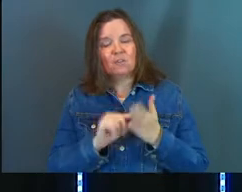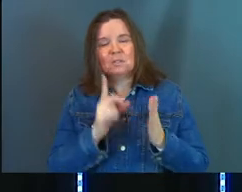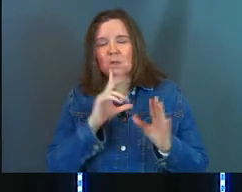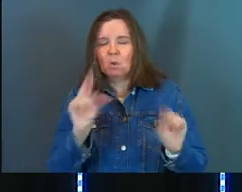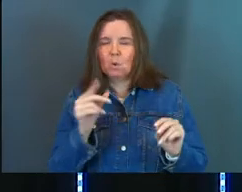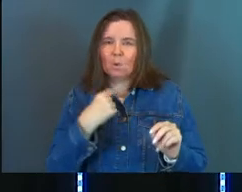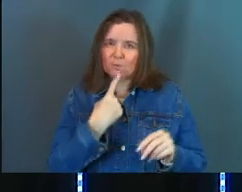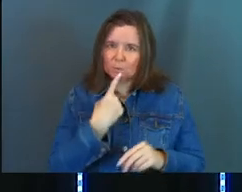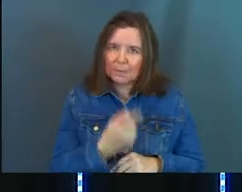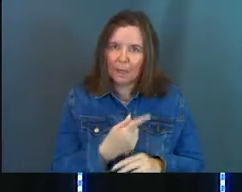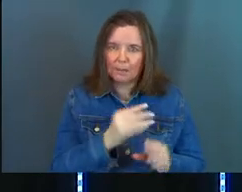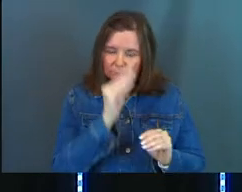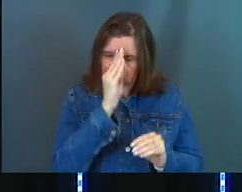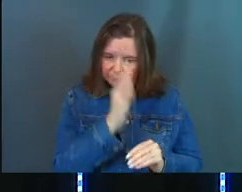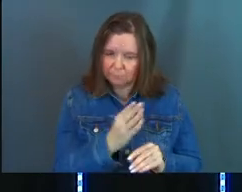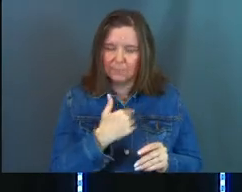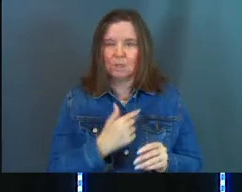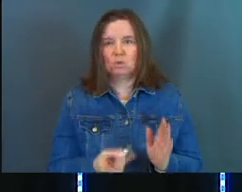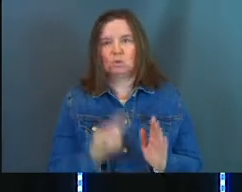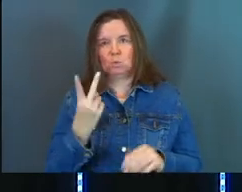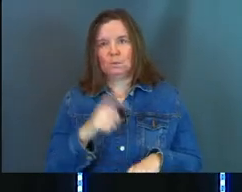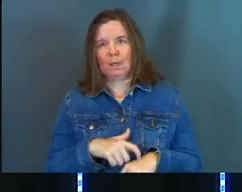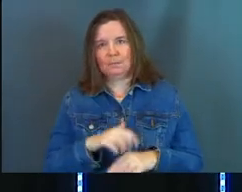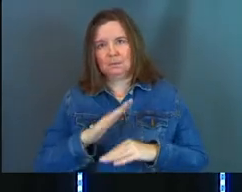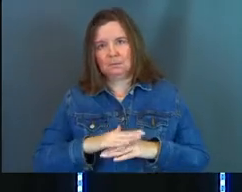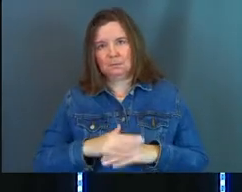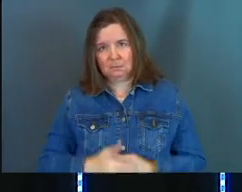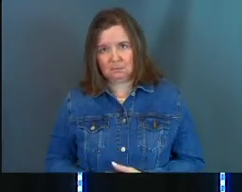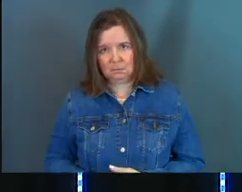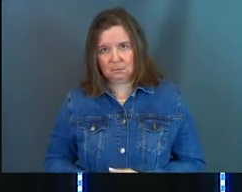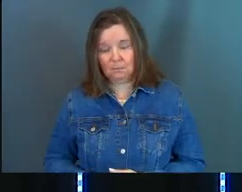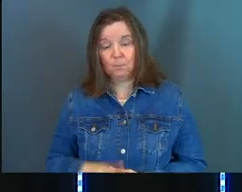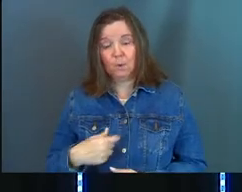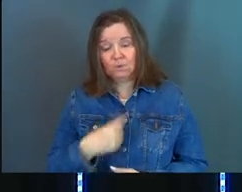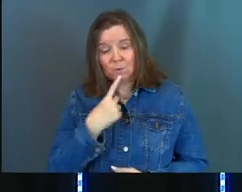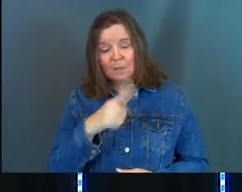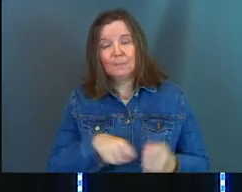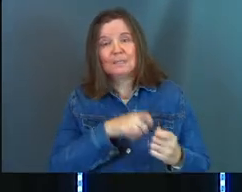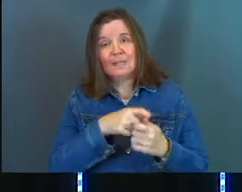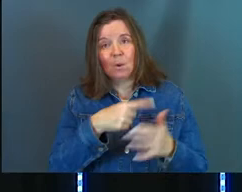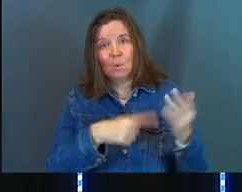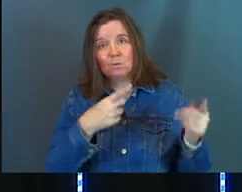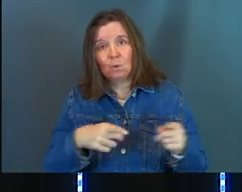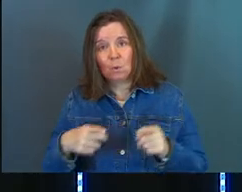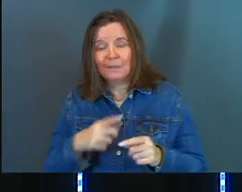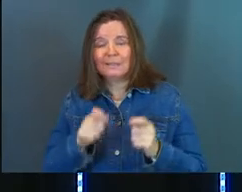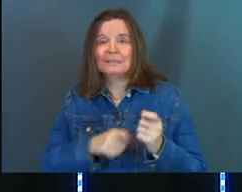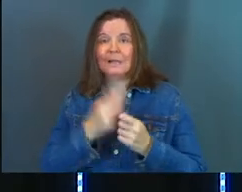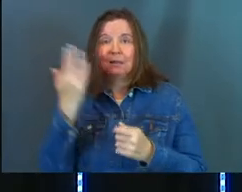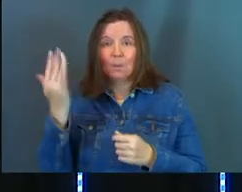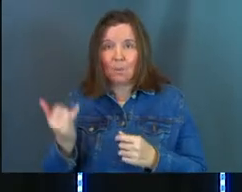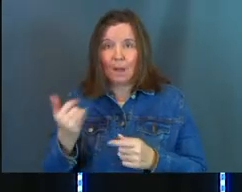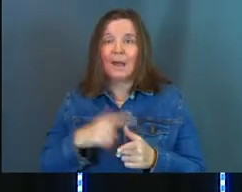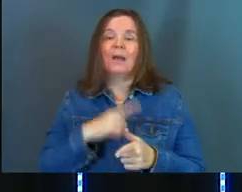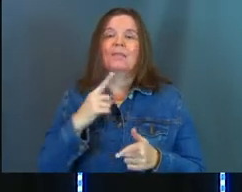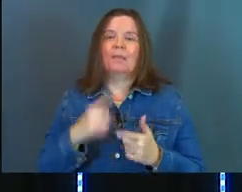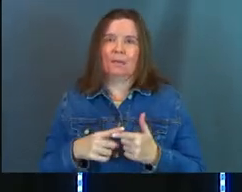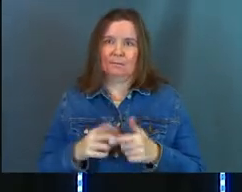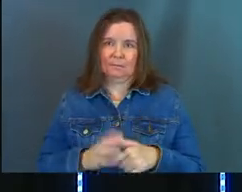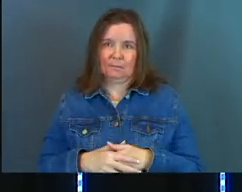us, no, you have to tell them, and you have to tell them at least twice. You have to tell them exactly what's going on and exactly why,